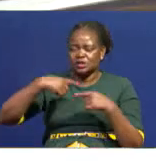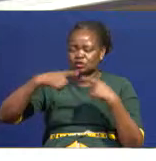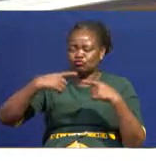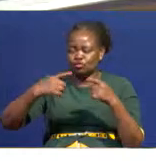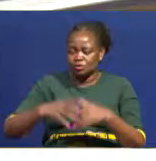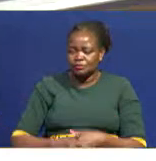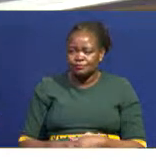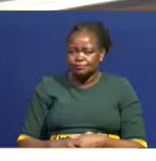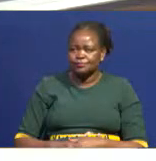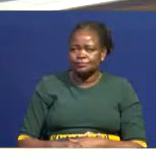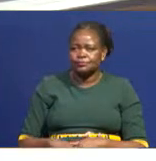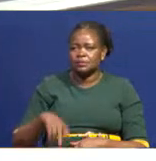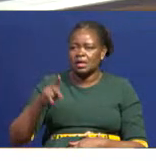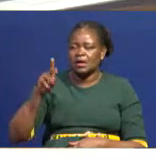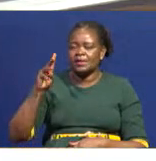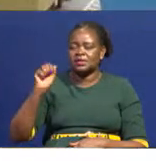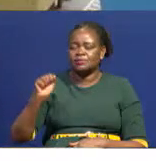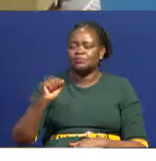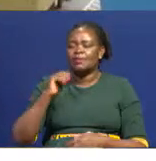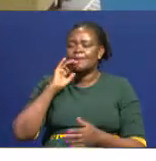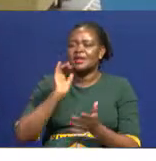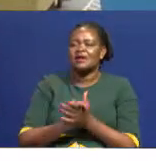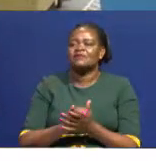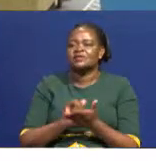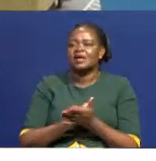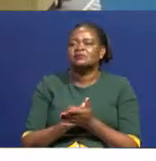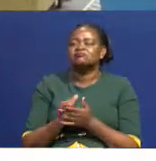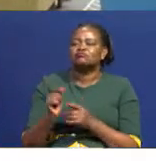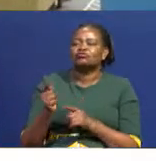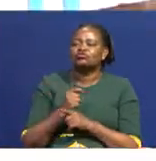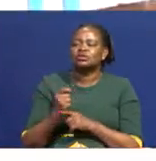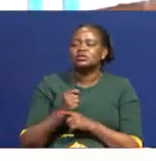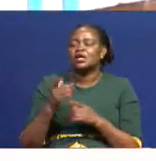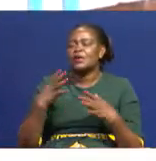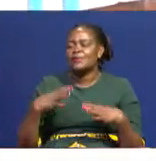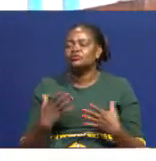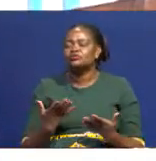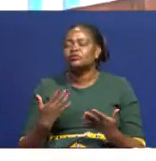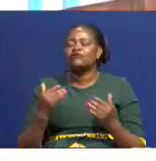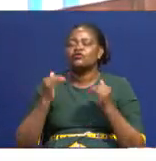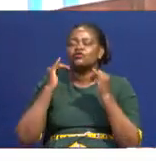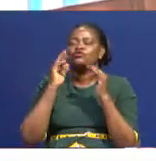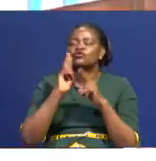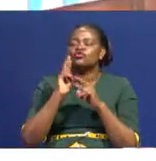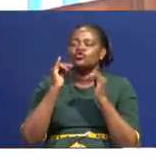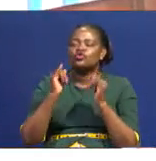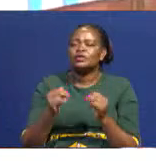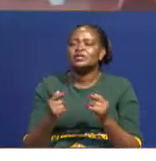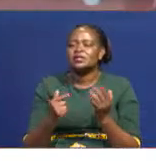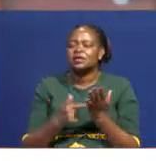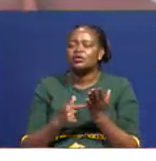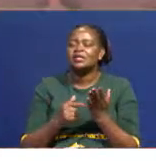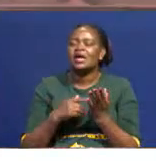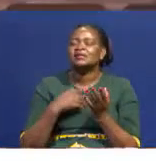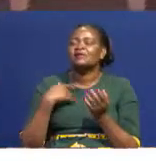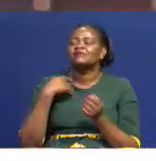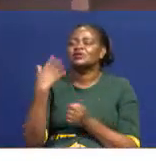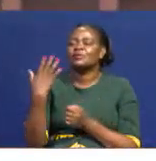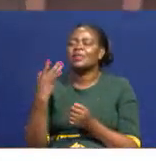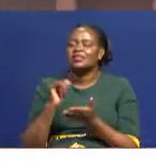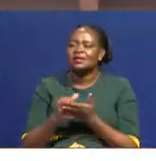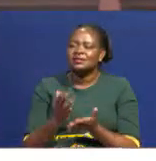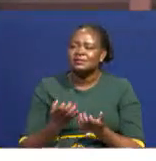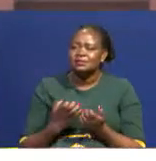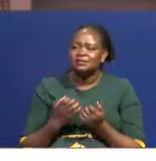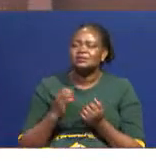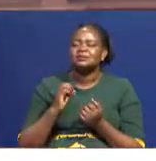procedures. Kenya Maritime Authority believes training industry players to leverage new technologies, documentation and real-time tracking of cargo